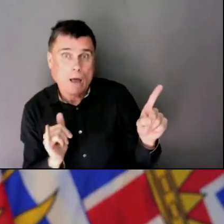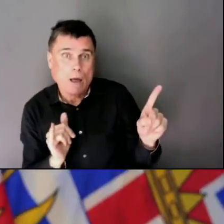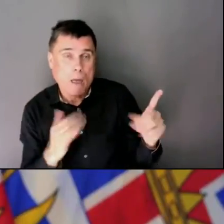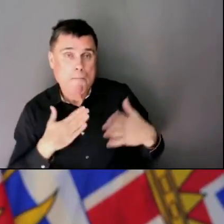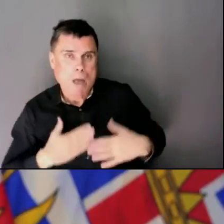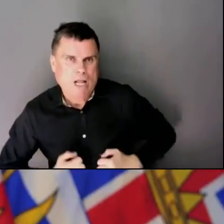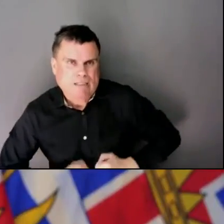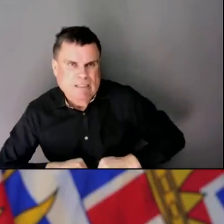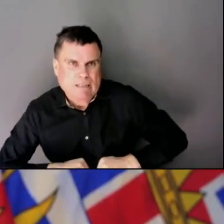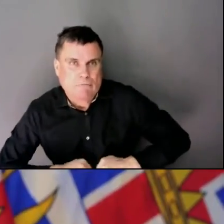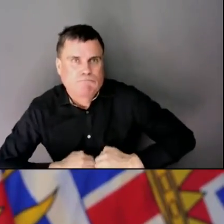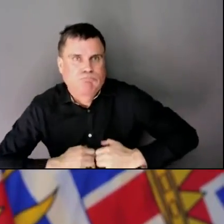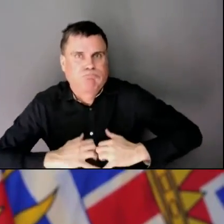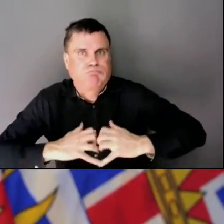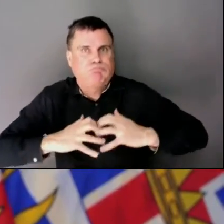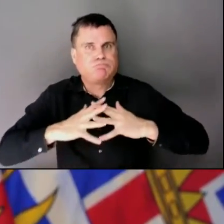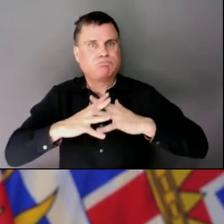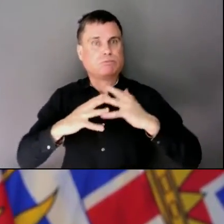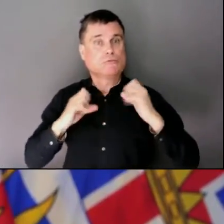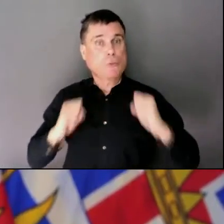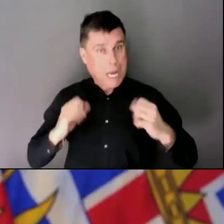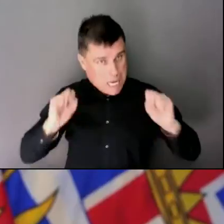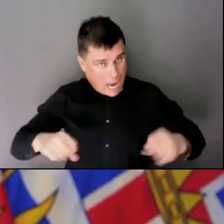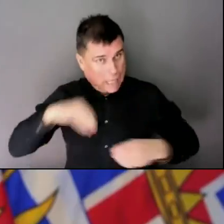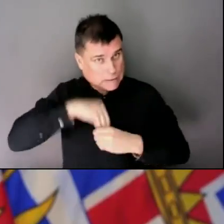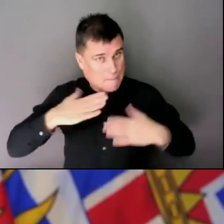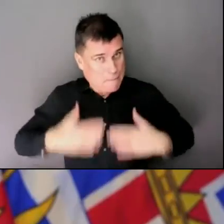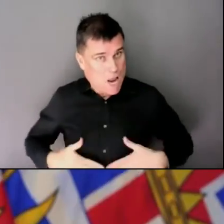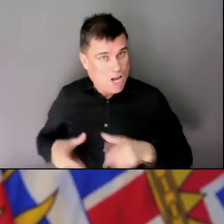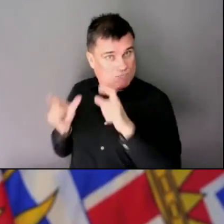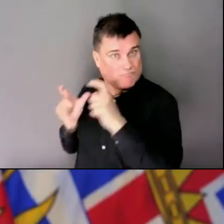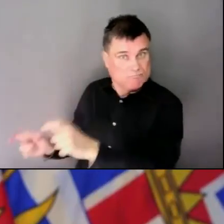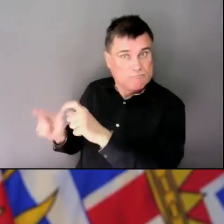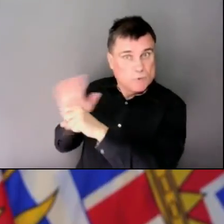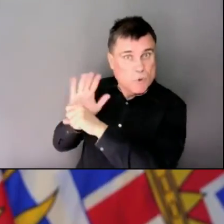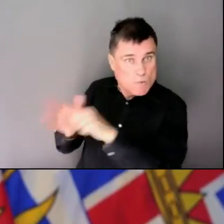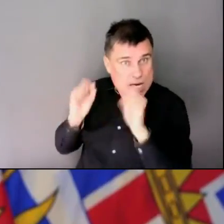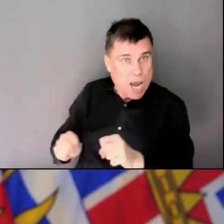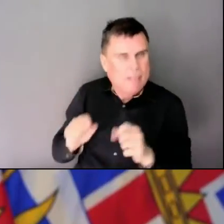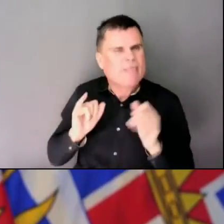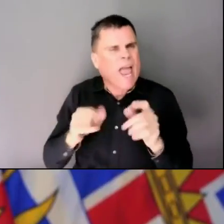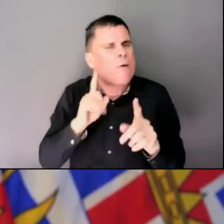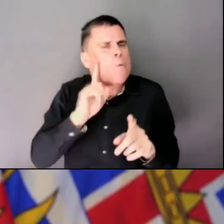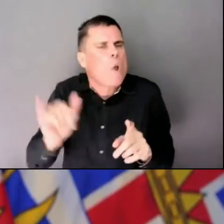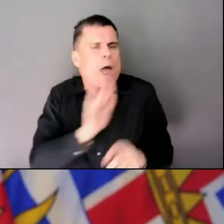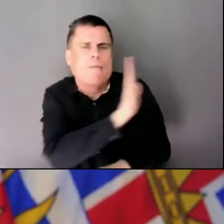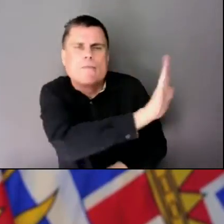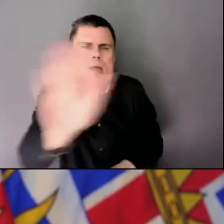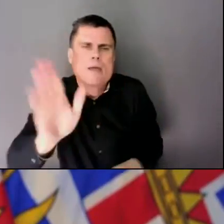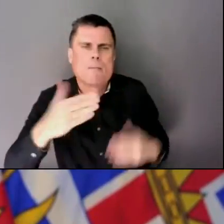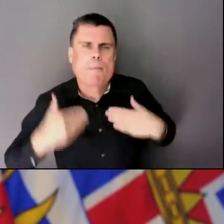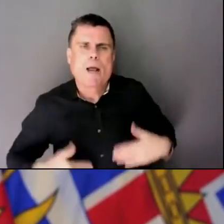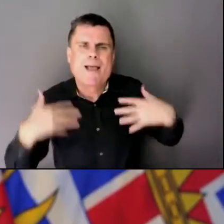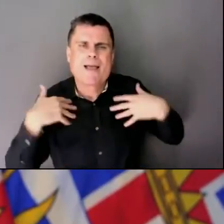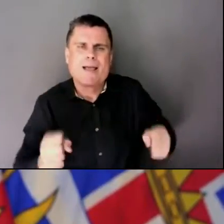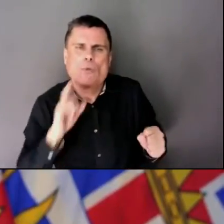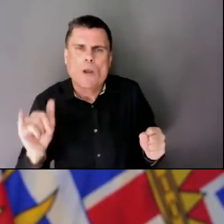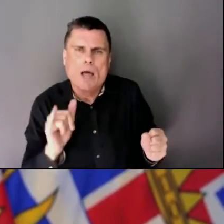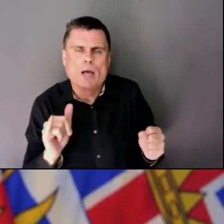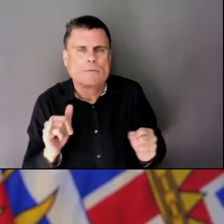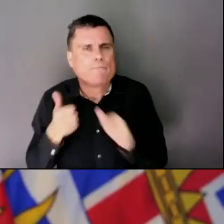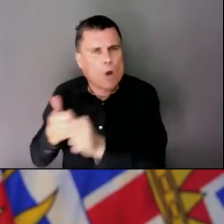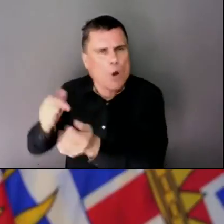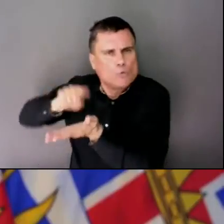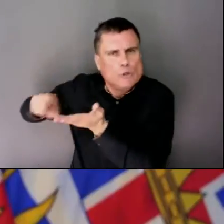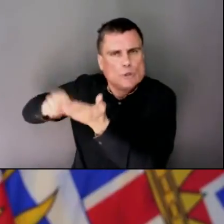is a risk assessment that needs to be made by the individual with their clinician. And the one thing we know is that people